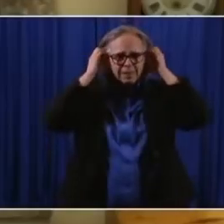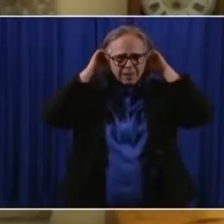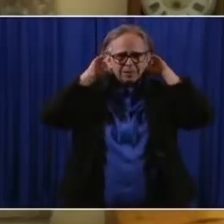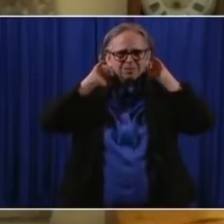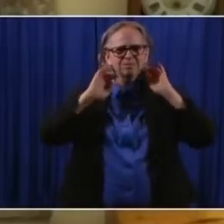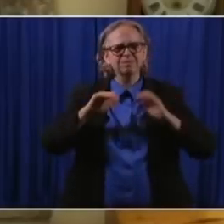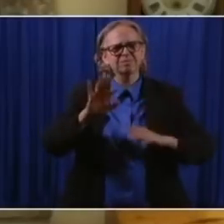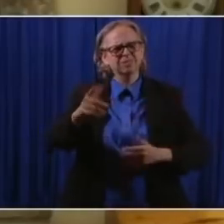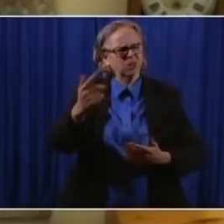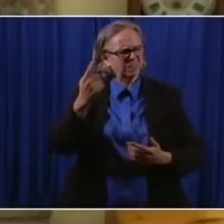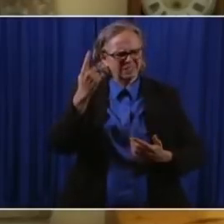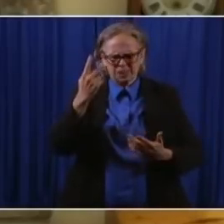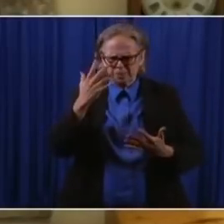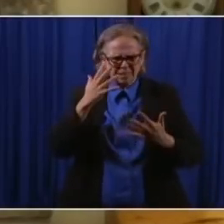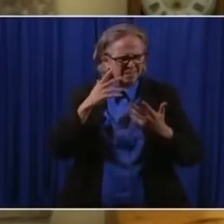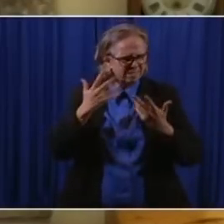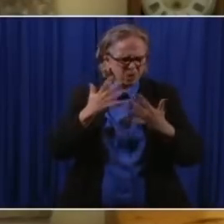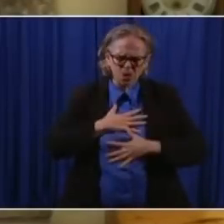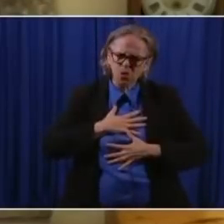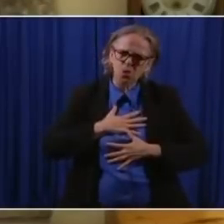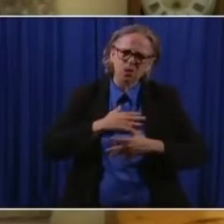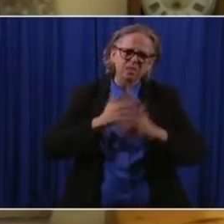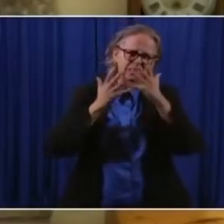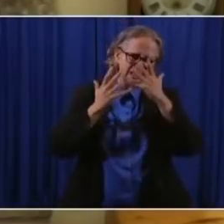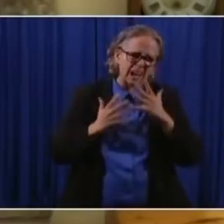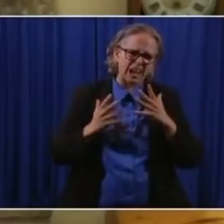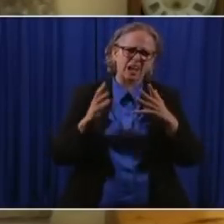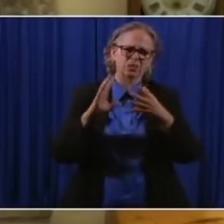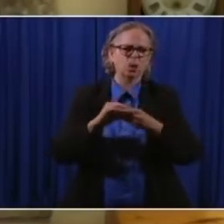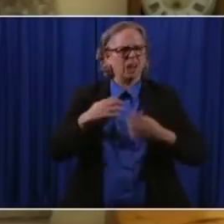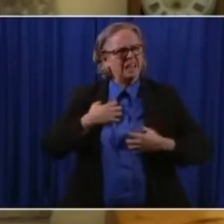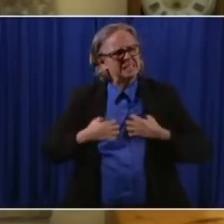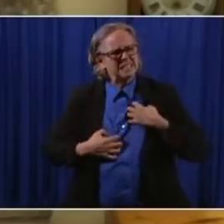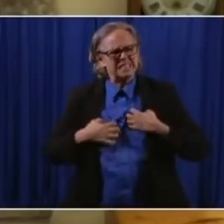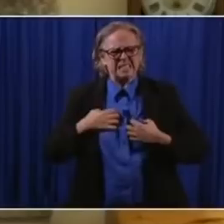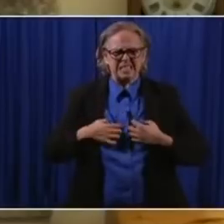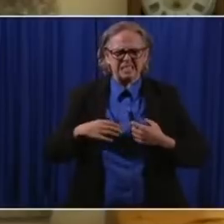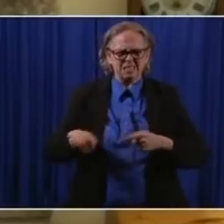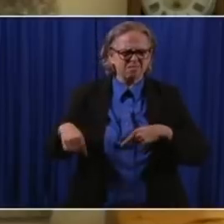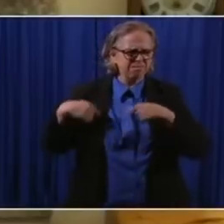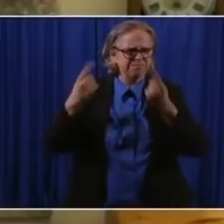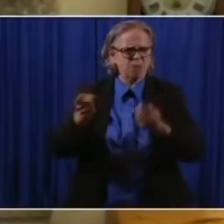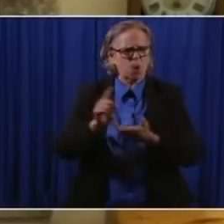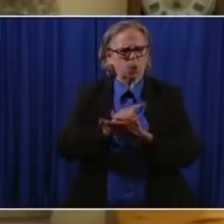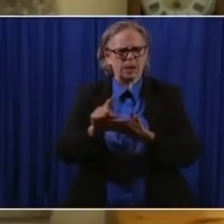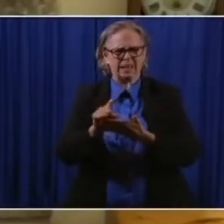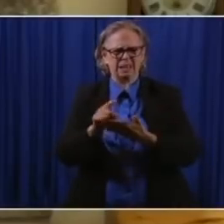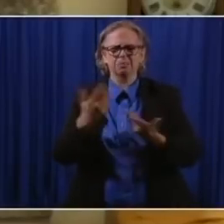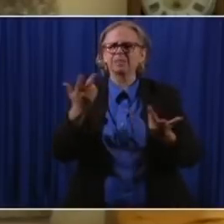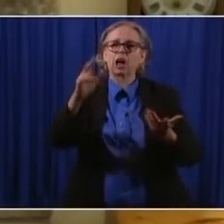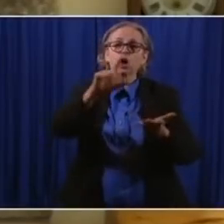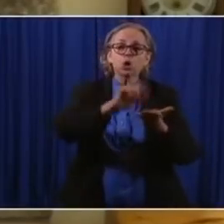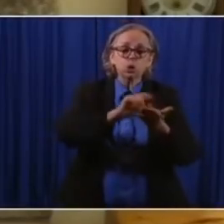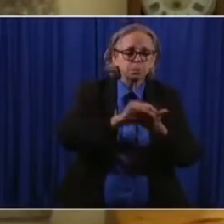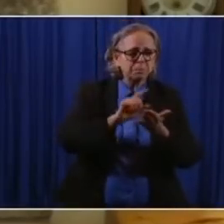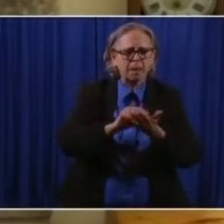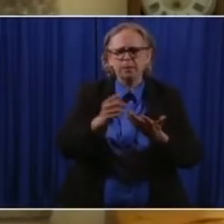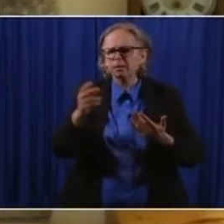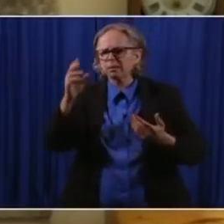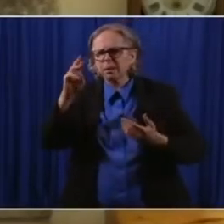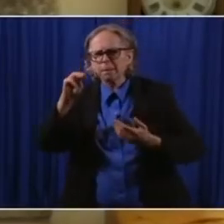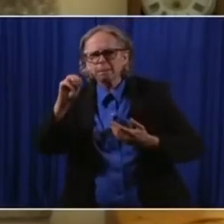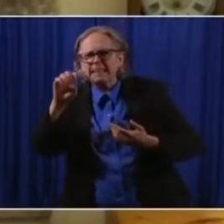have seen reported in our newspapers over the last week or so, and something that I've talked